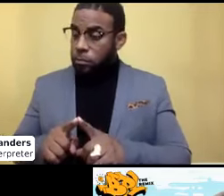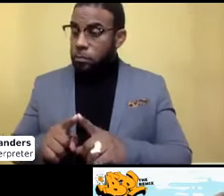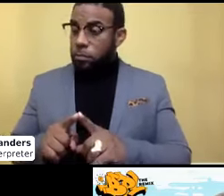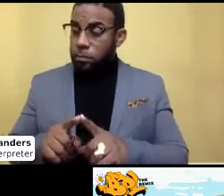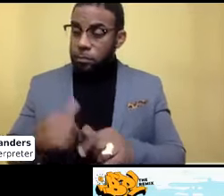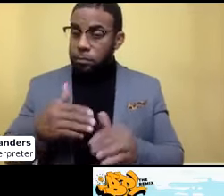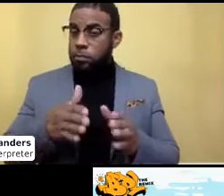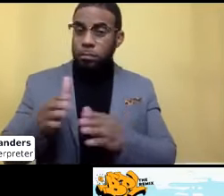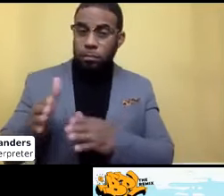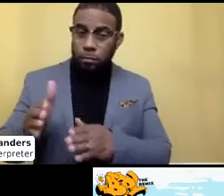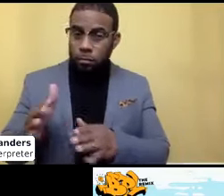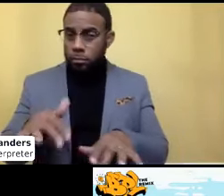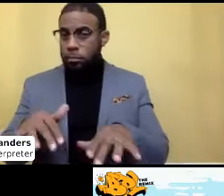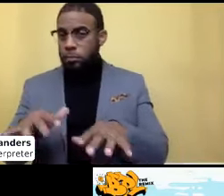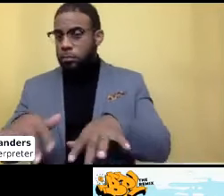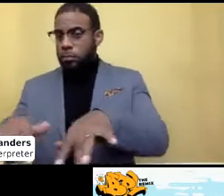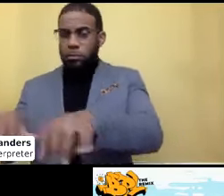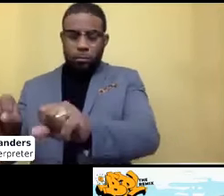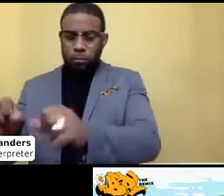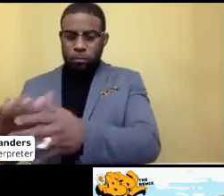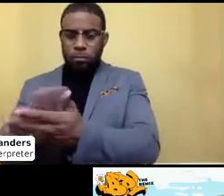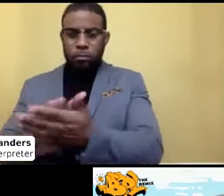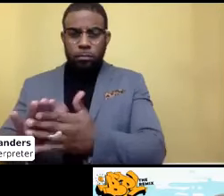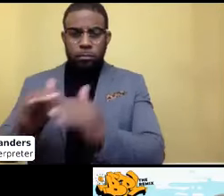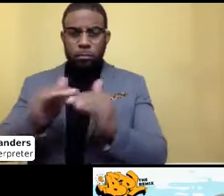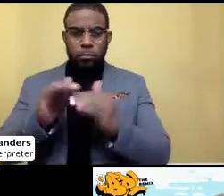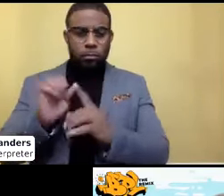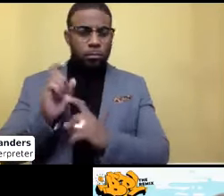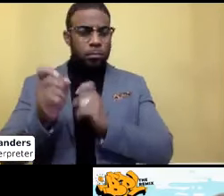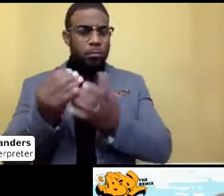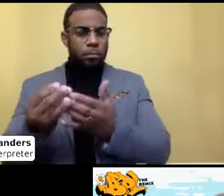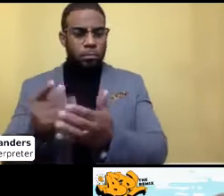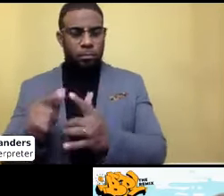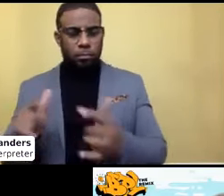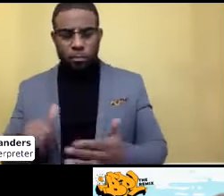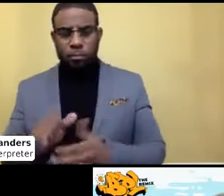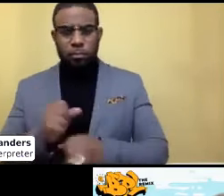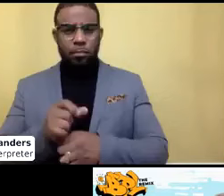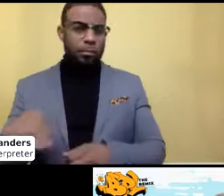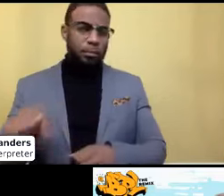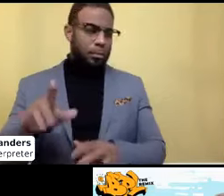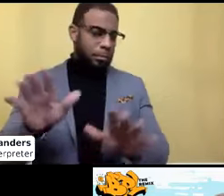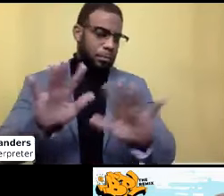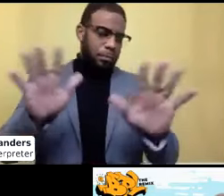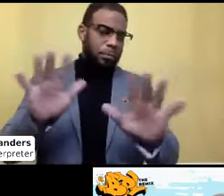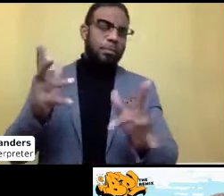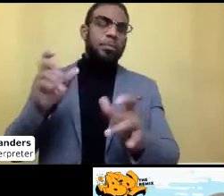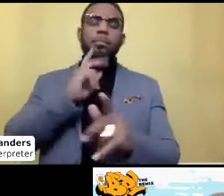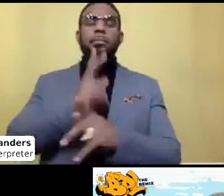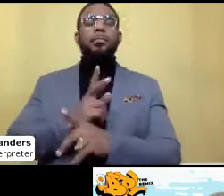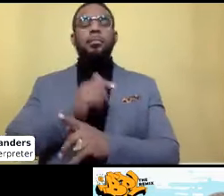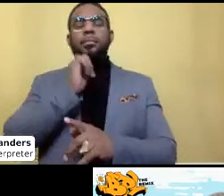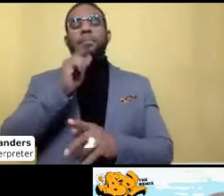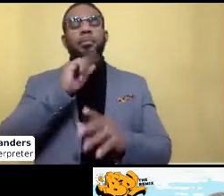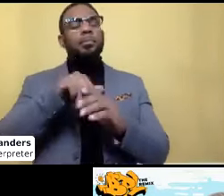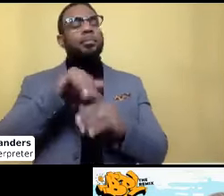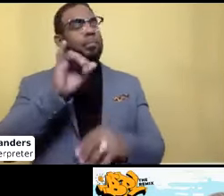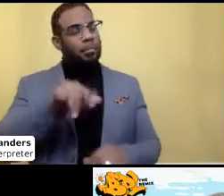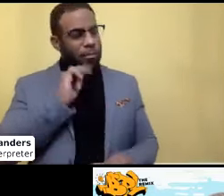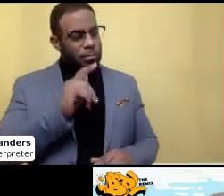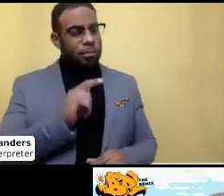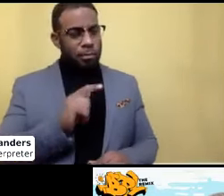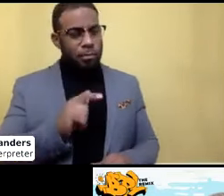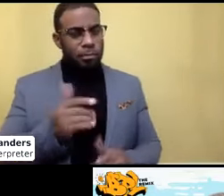have ways of co-opting the civil society and giving them money and all that kind of stuff and making them. But we want to be careful not to be in that. We have to have